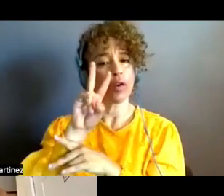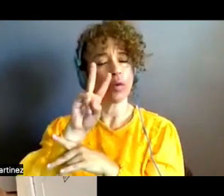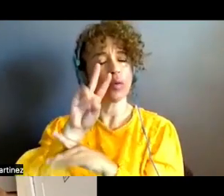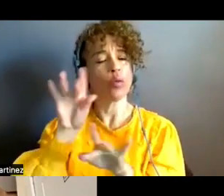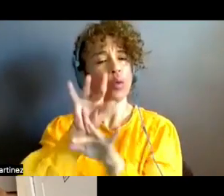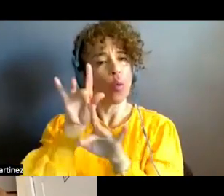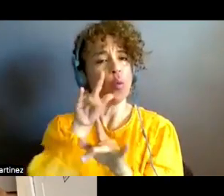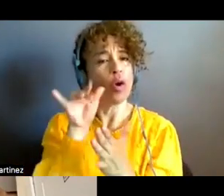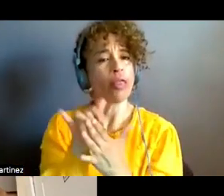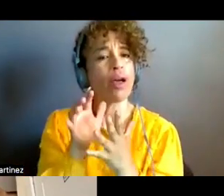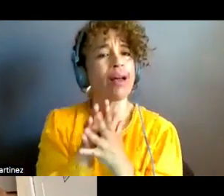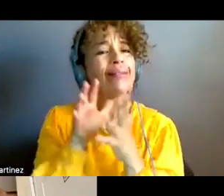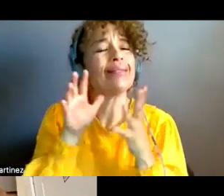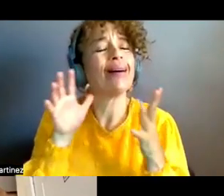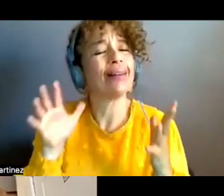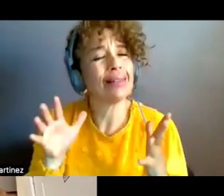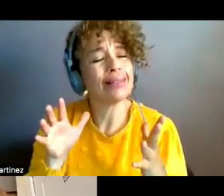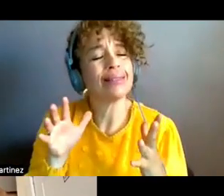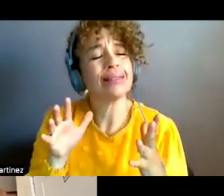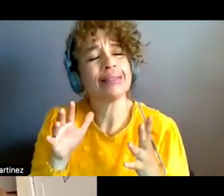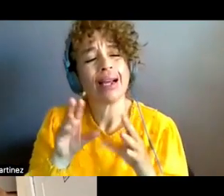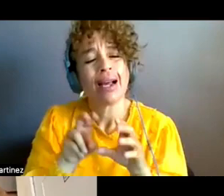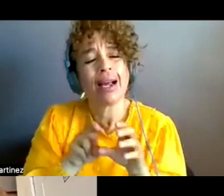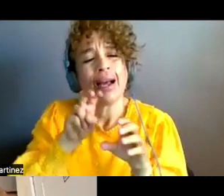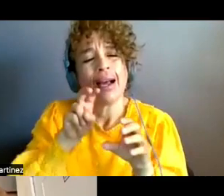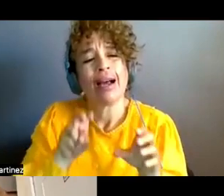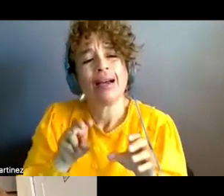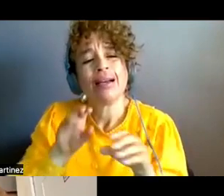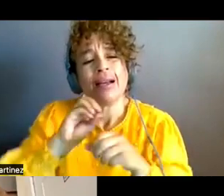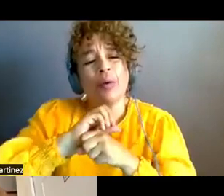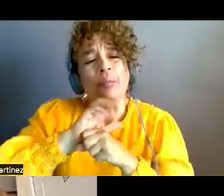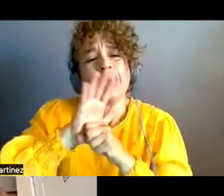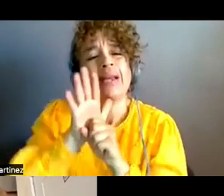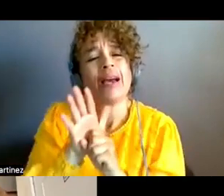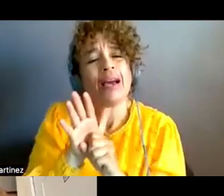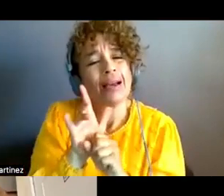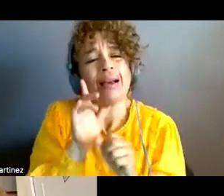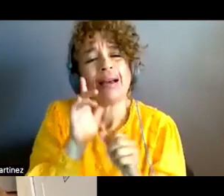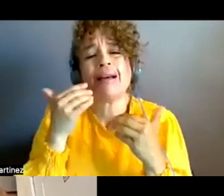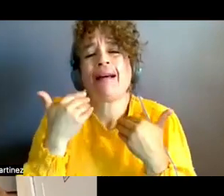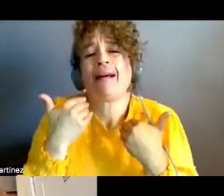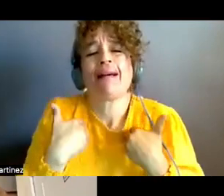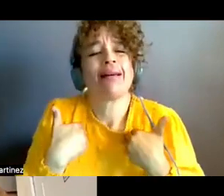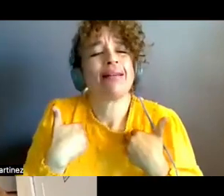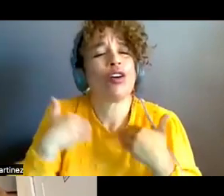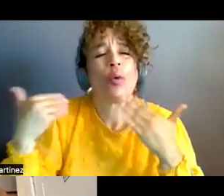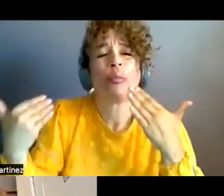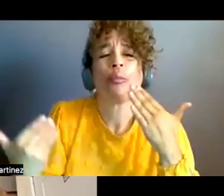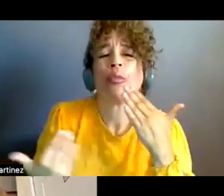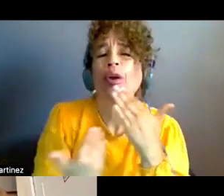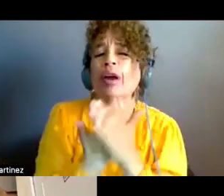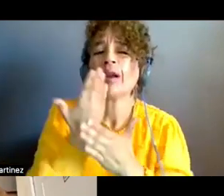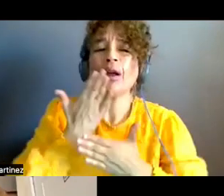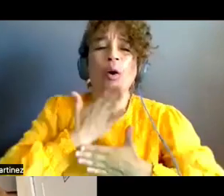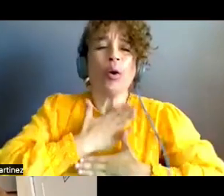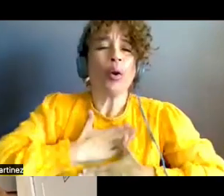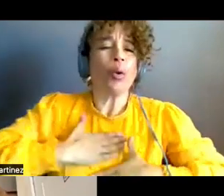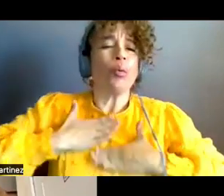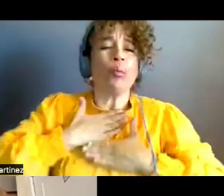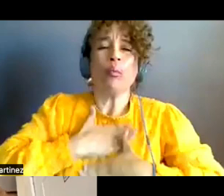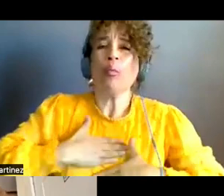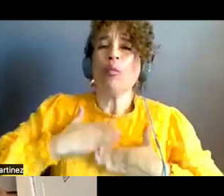So we did that a lot. But coming out of the pandemic, I have a brand new appreciation for, you